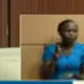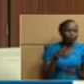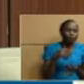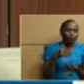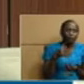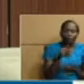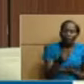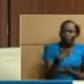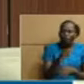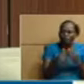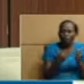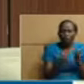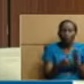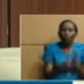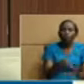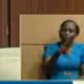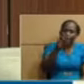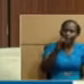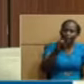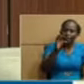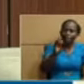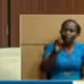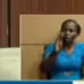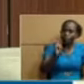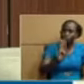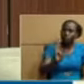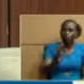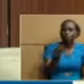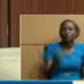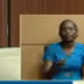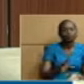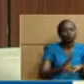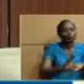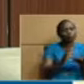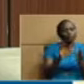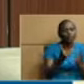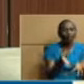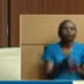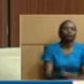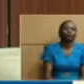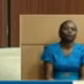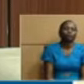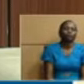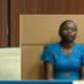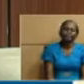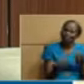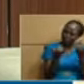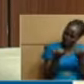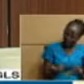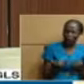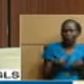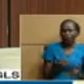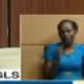and such risks. And actually our ministry is in charge of coordinating this intervention. Now, that is just one